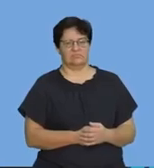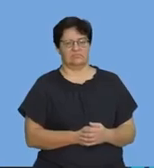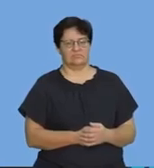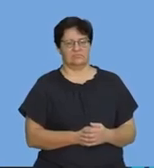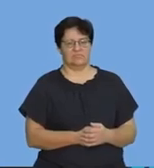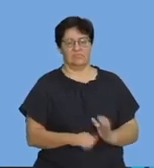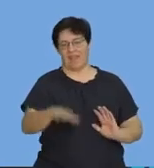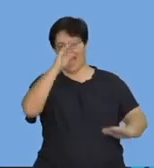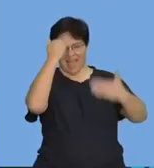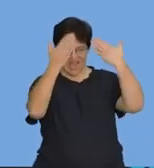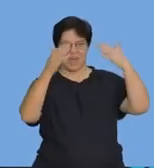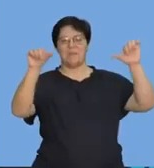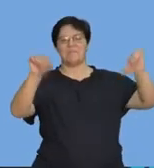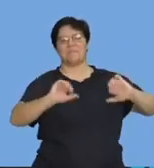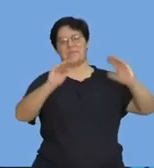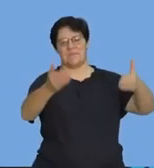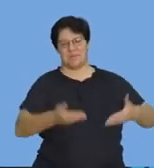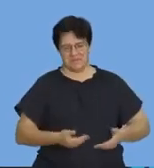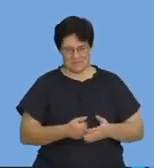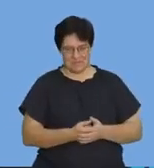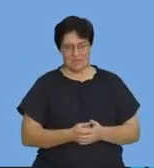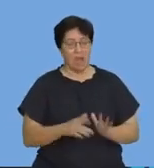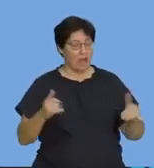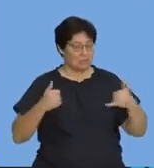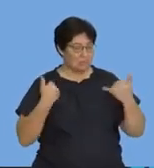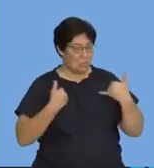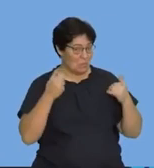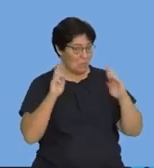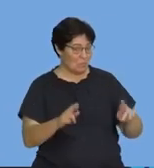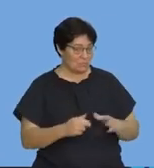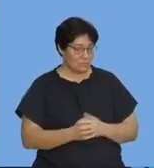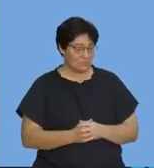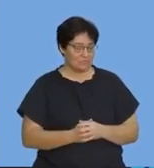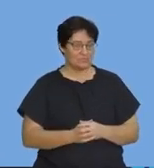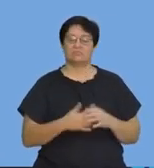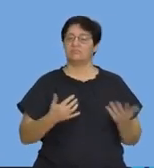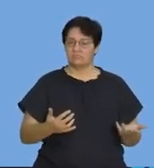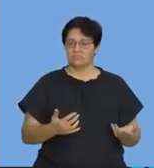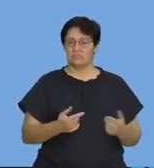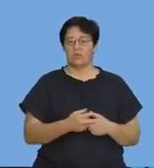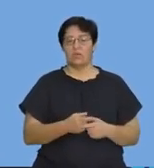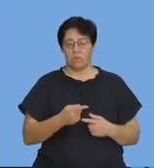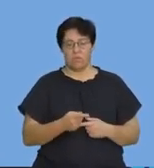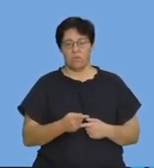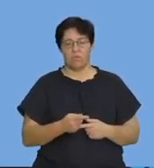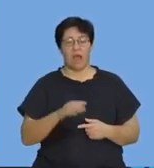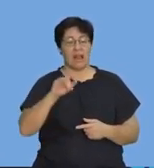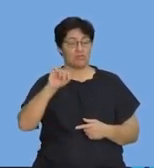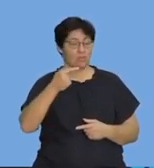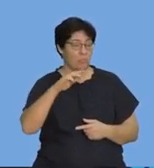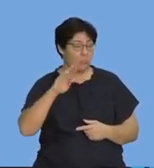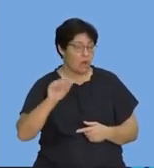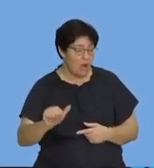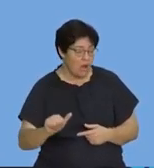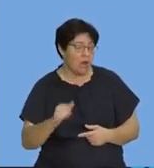Hi guys, welcome back. I hope you've been having so much fun. Guys, algebra is really nice. I promise you.